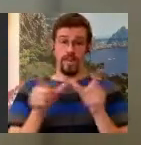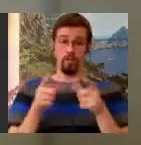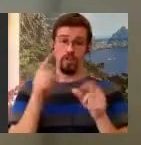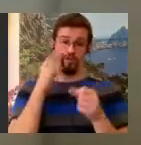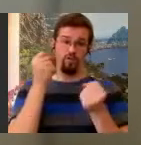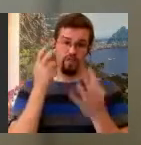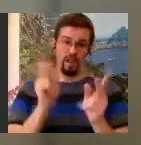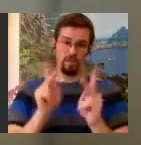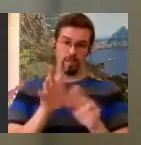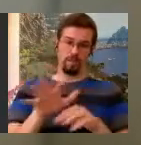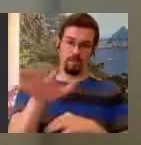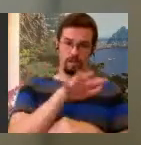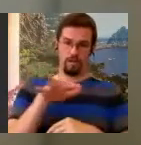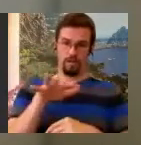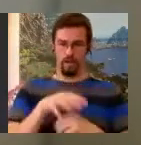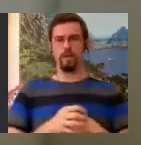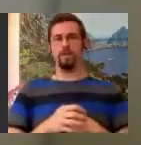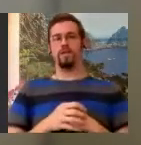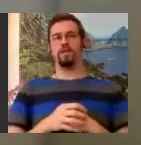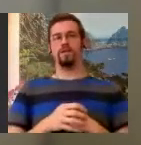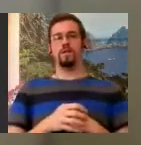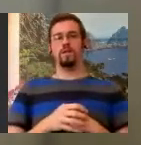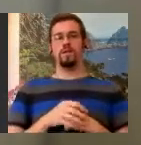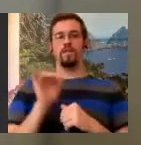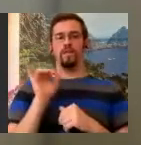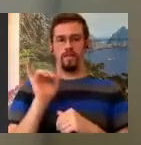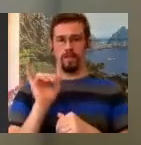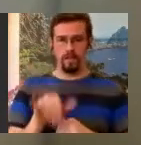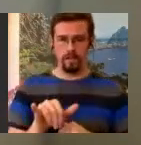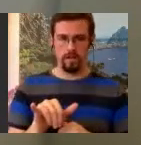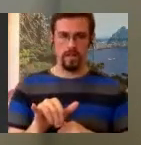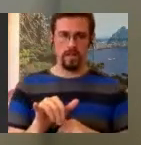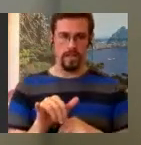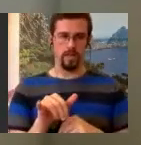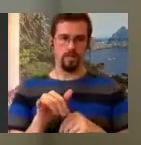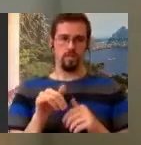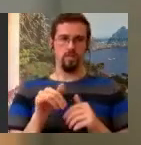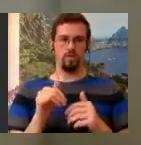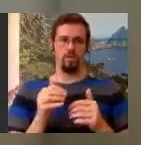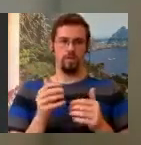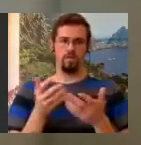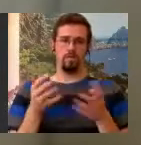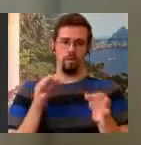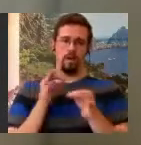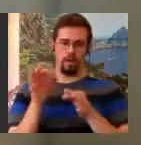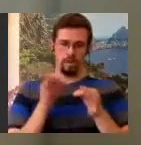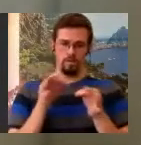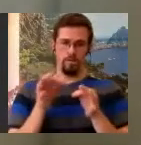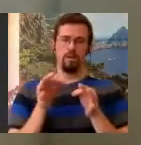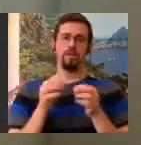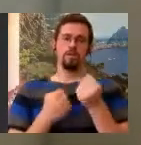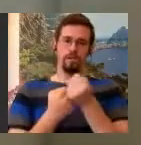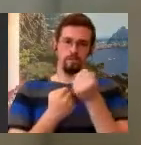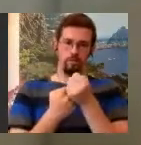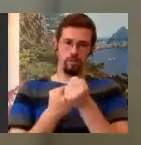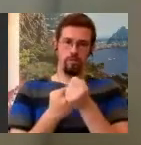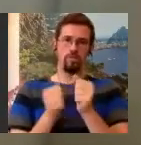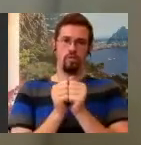So that just substituting video with text is not